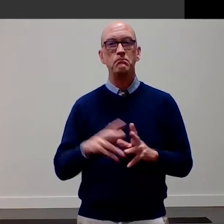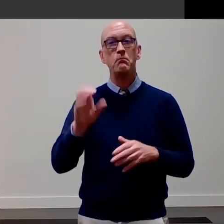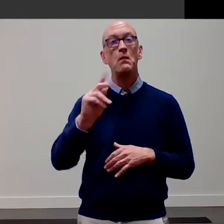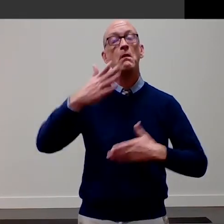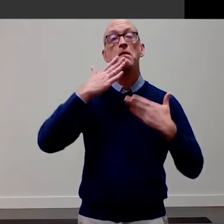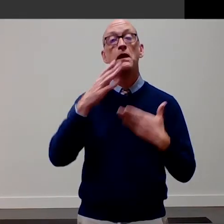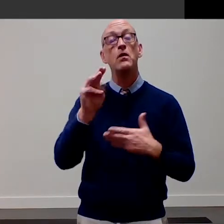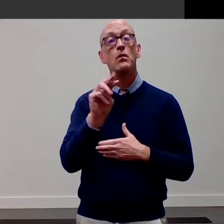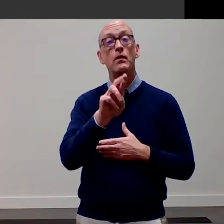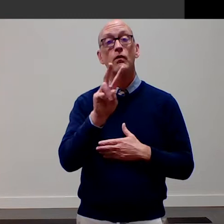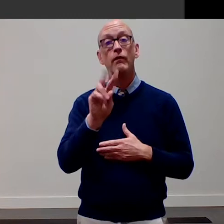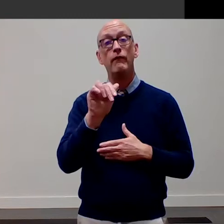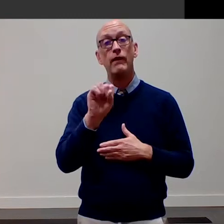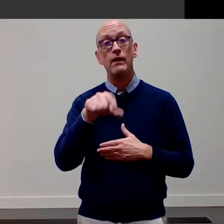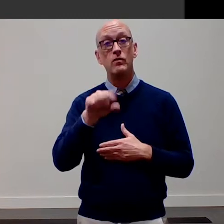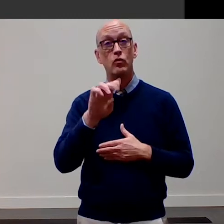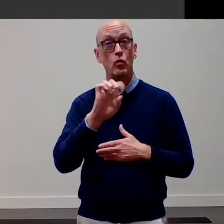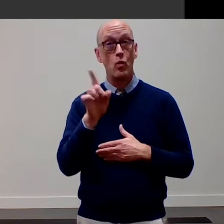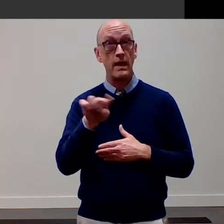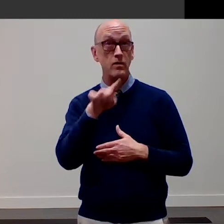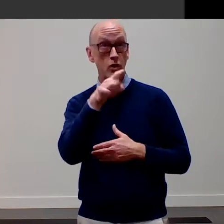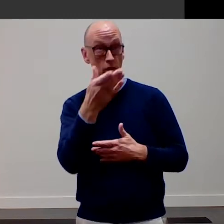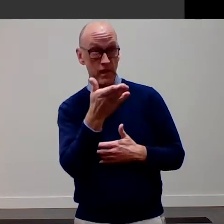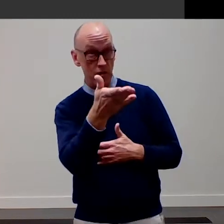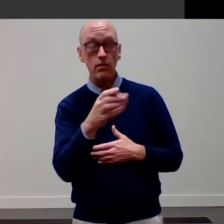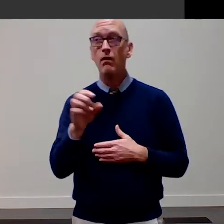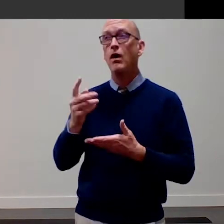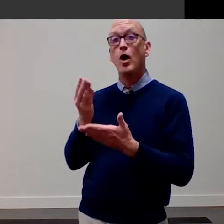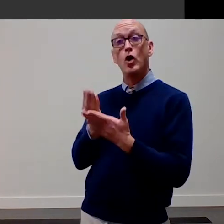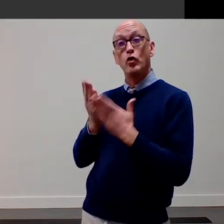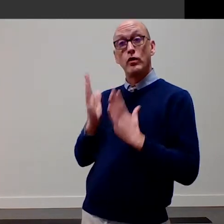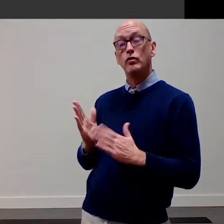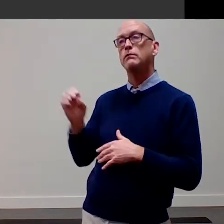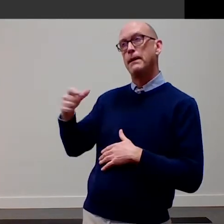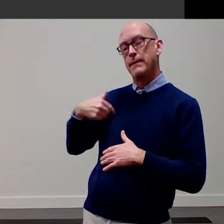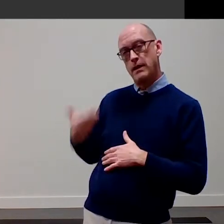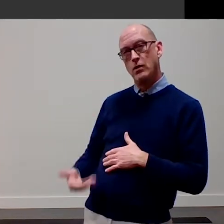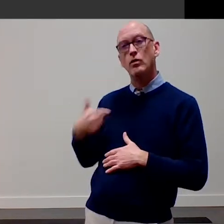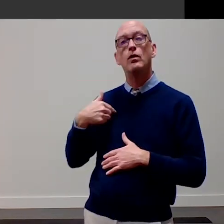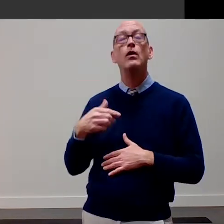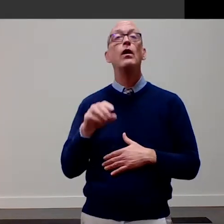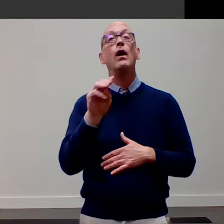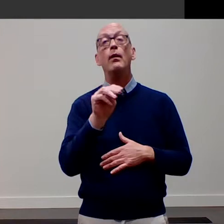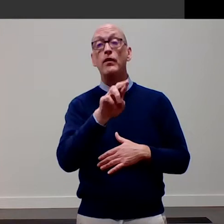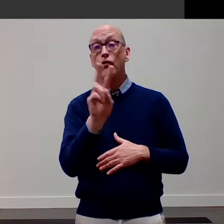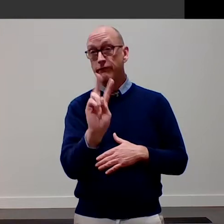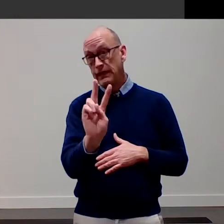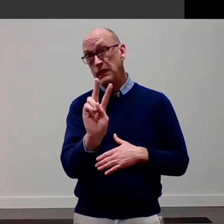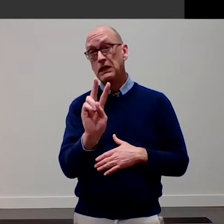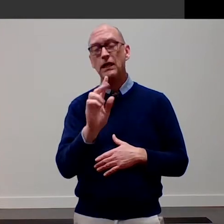All right, thank you. You there? Yes. All right. I had a little trouble unmuting